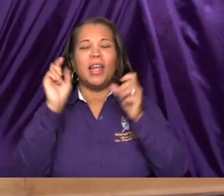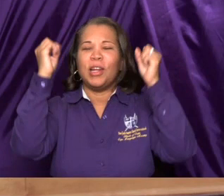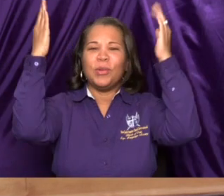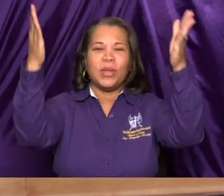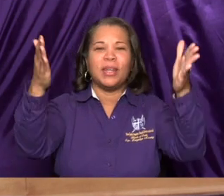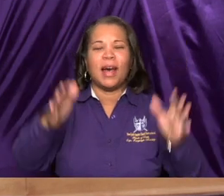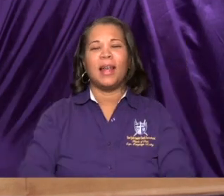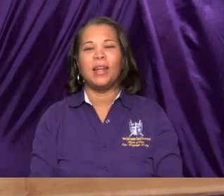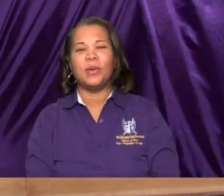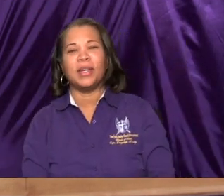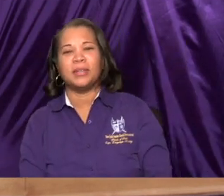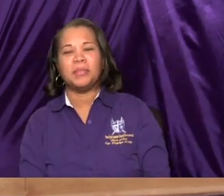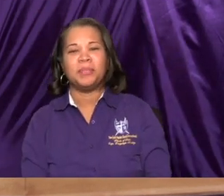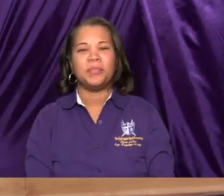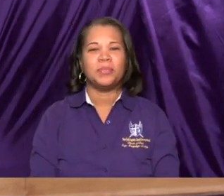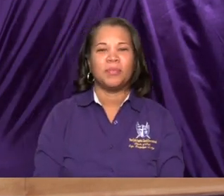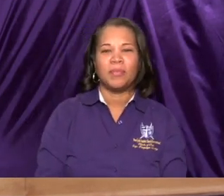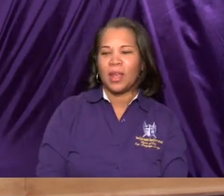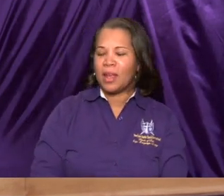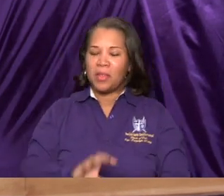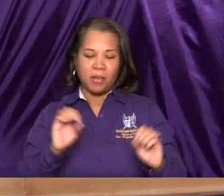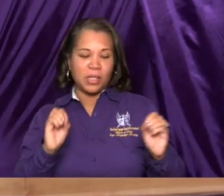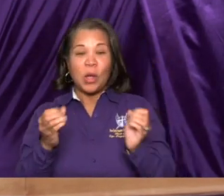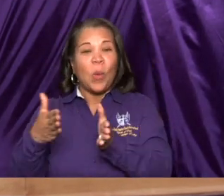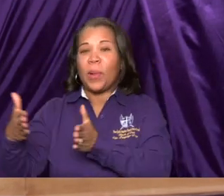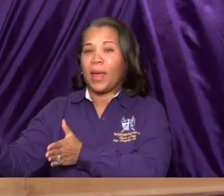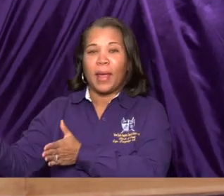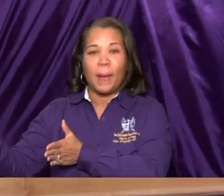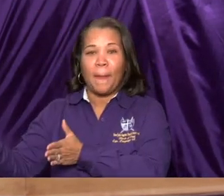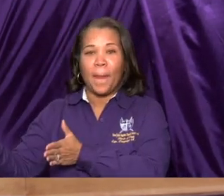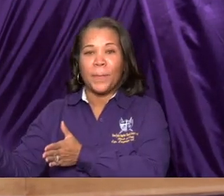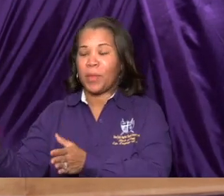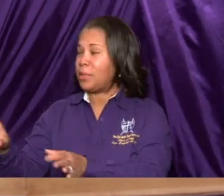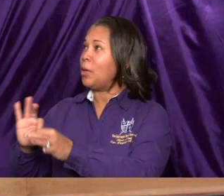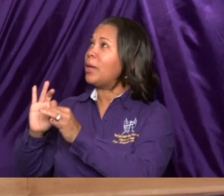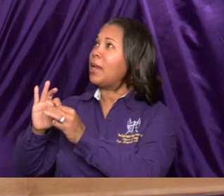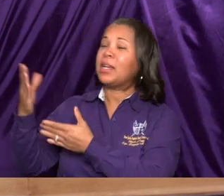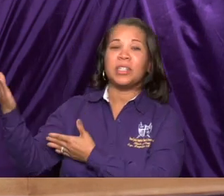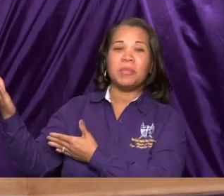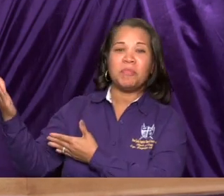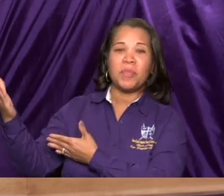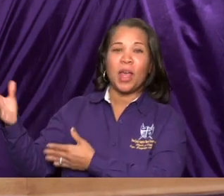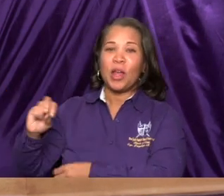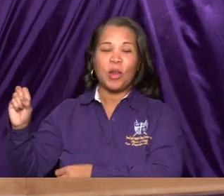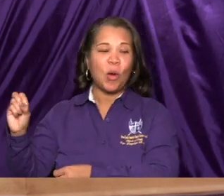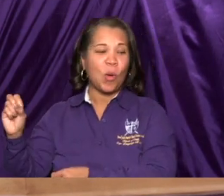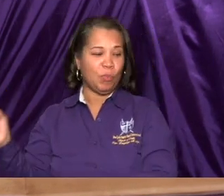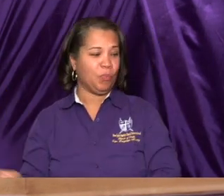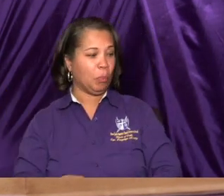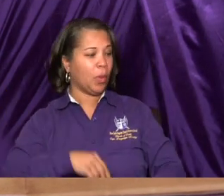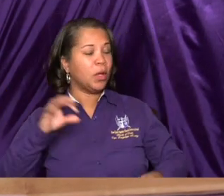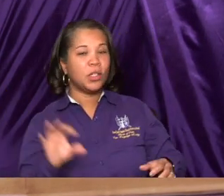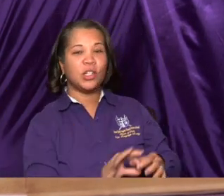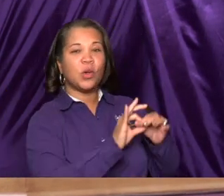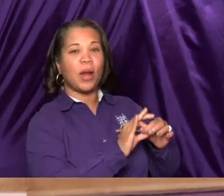Hallelujah. There was no strategy. There was no connection. There was no hookup. It was only